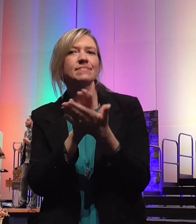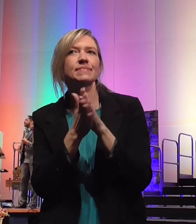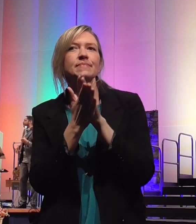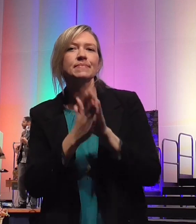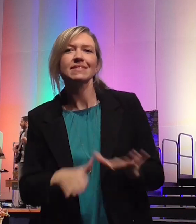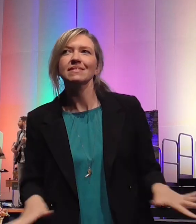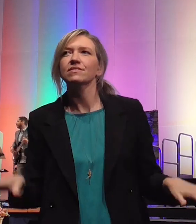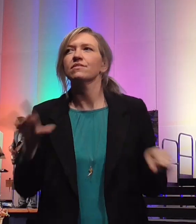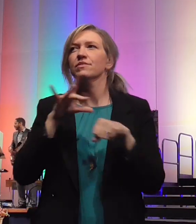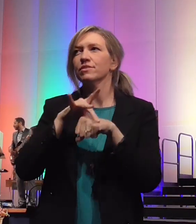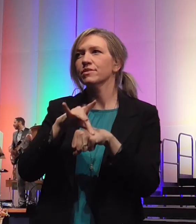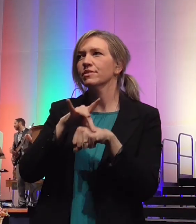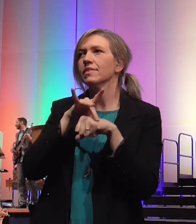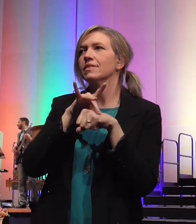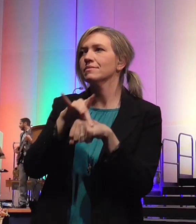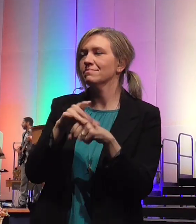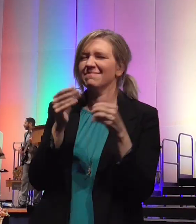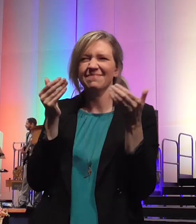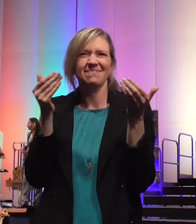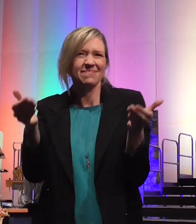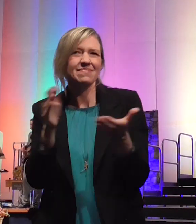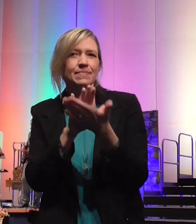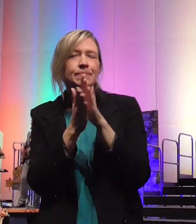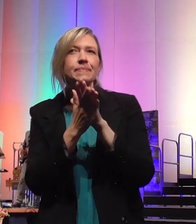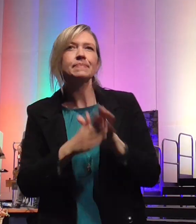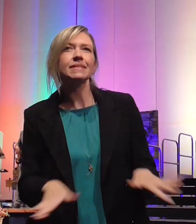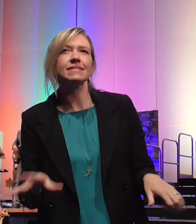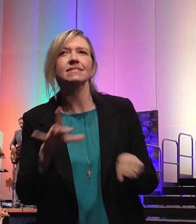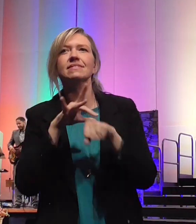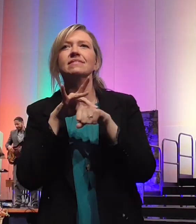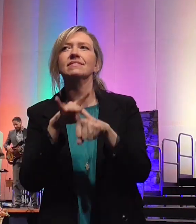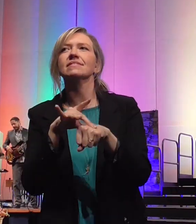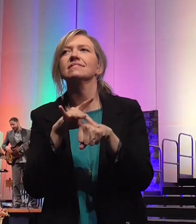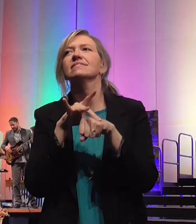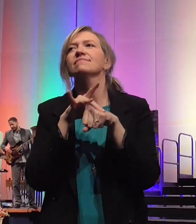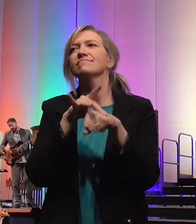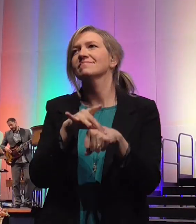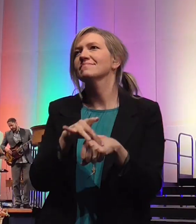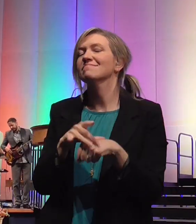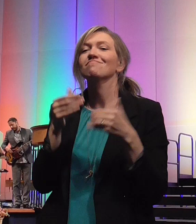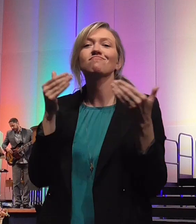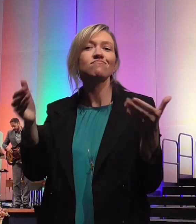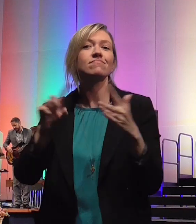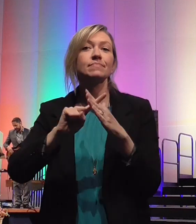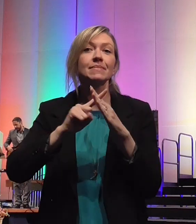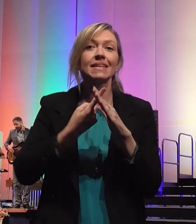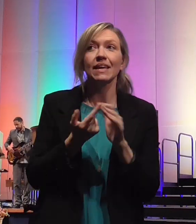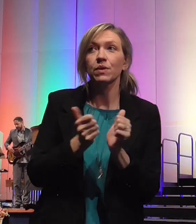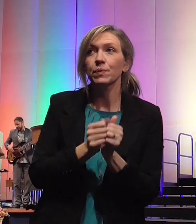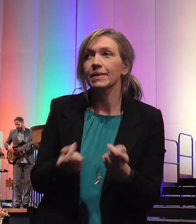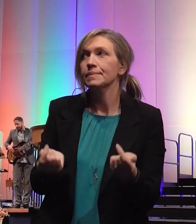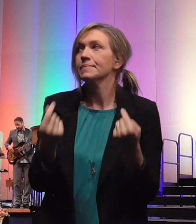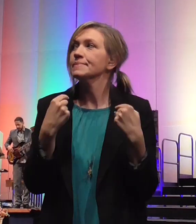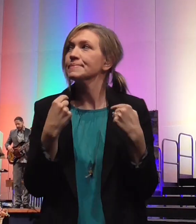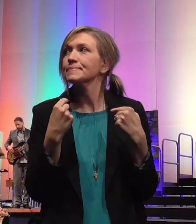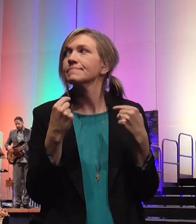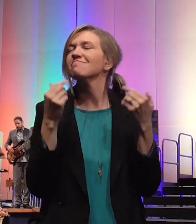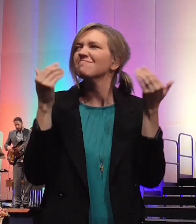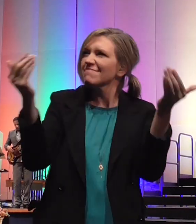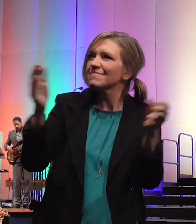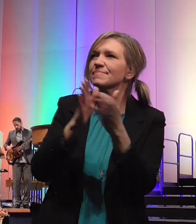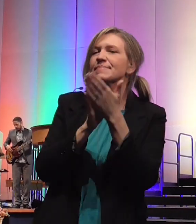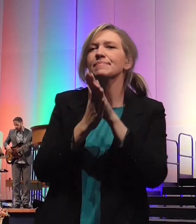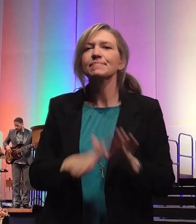earth, peace on earth, peace on earth. Let there be peace on earth, peace on earth, and let it begin with